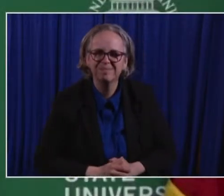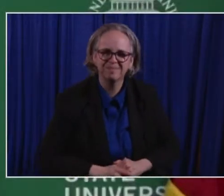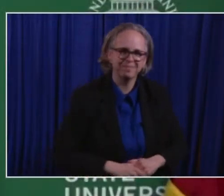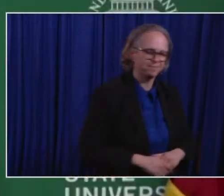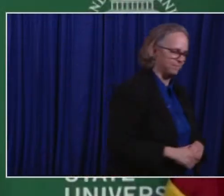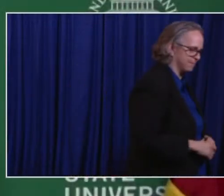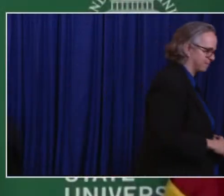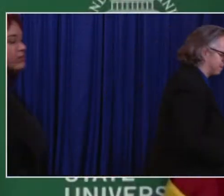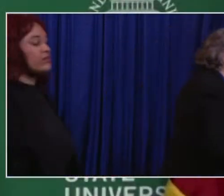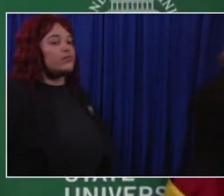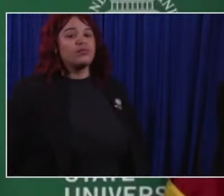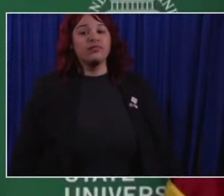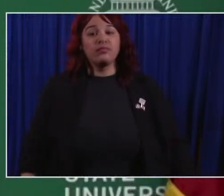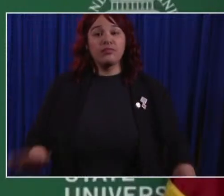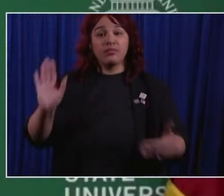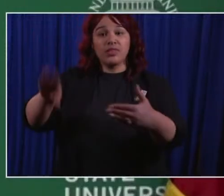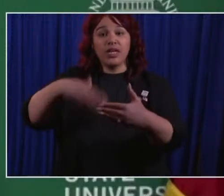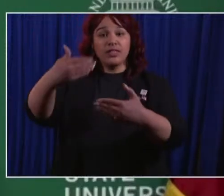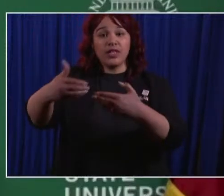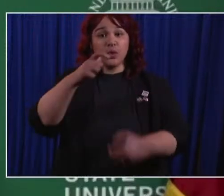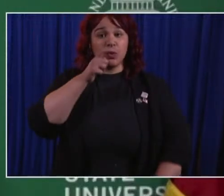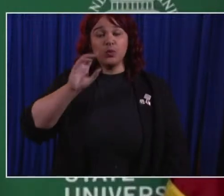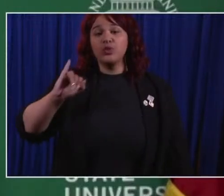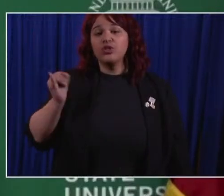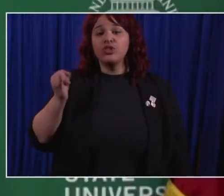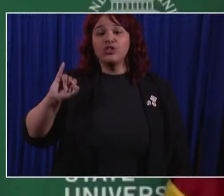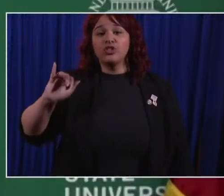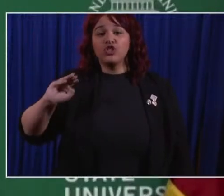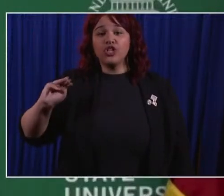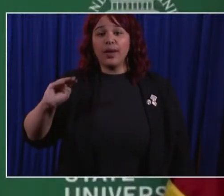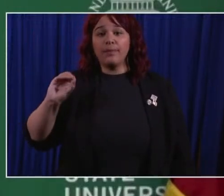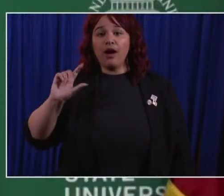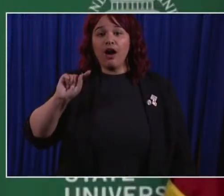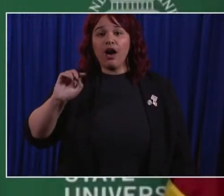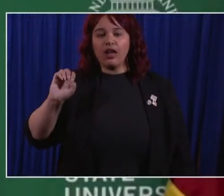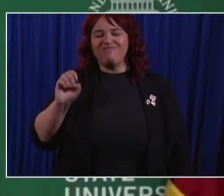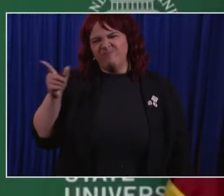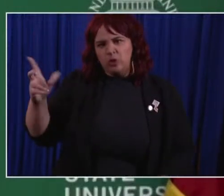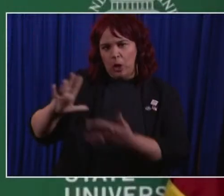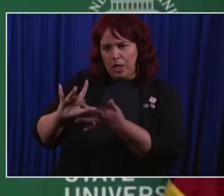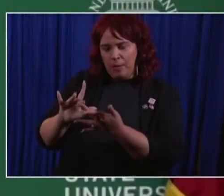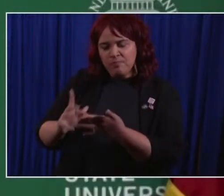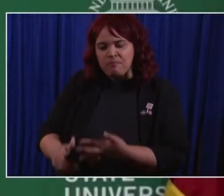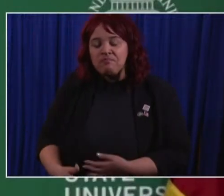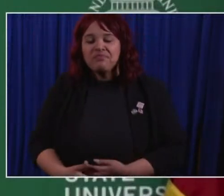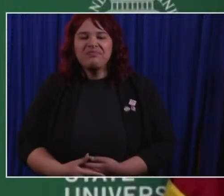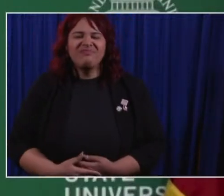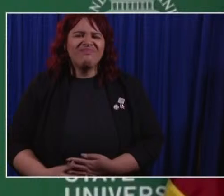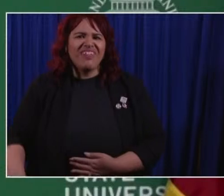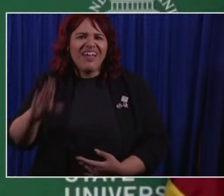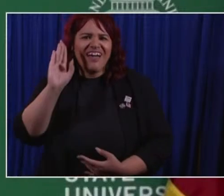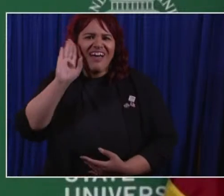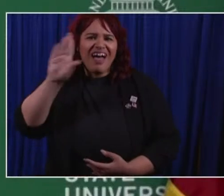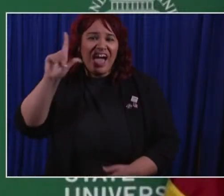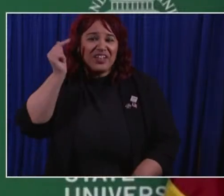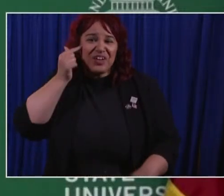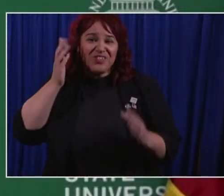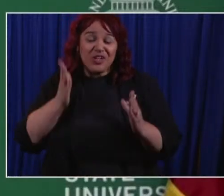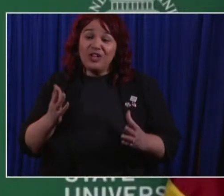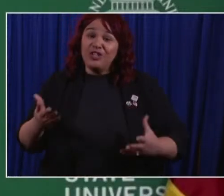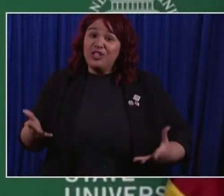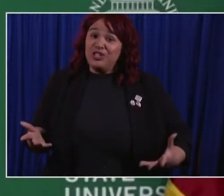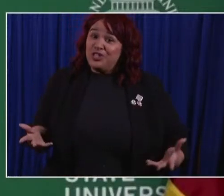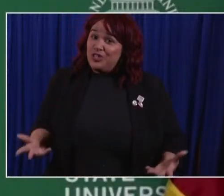Next question online is from Jim Oddie at WHIO in Dayton. Governor, good afternoon. Had you considered an incentive following